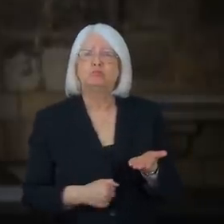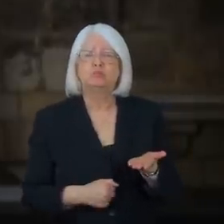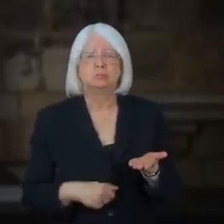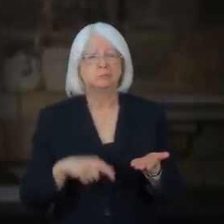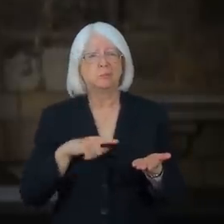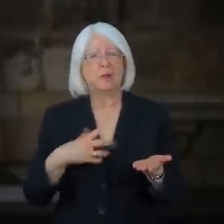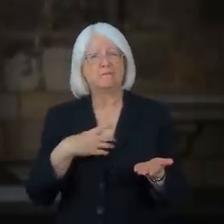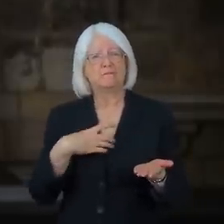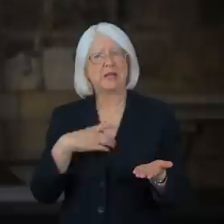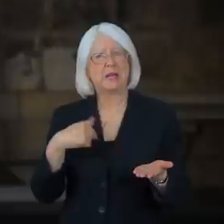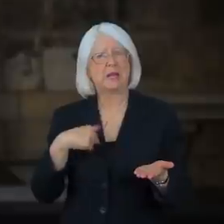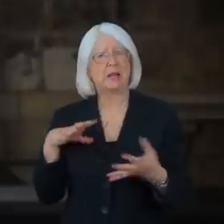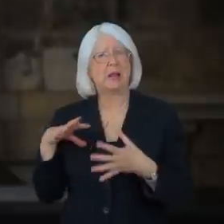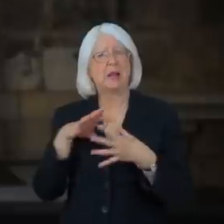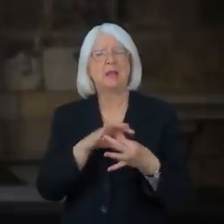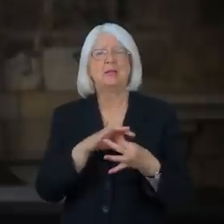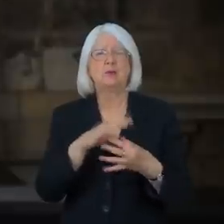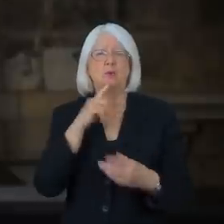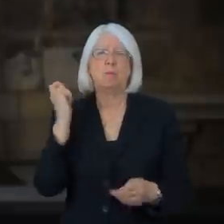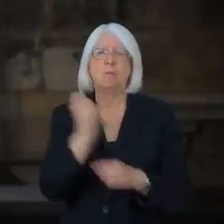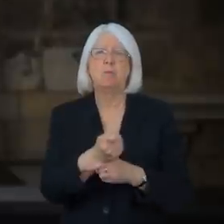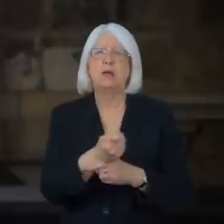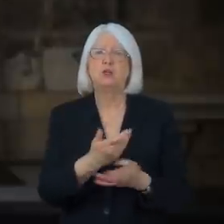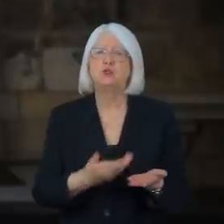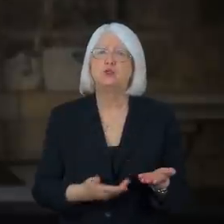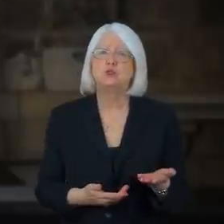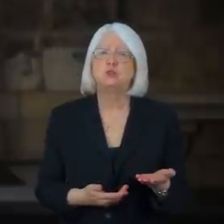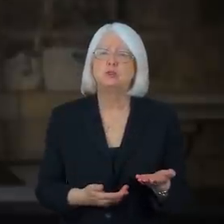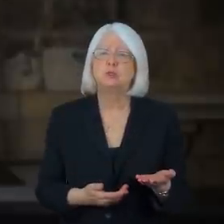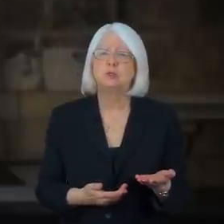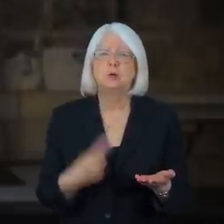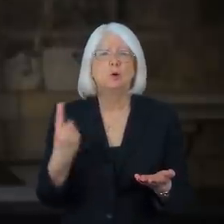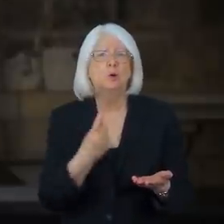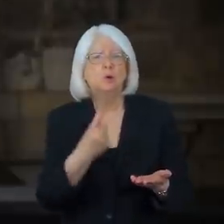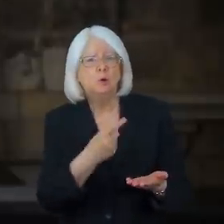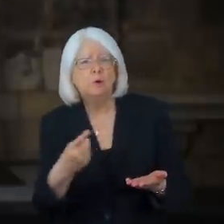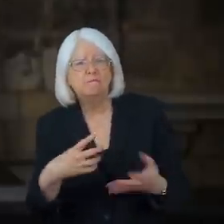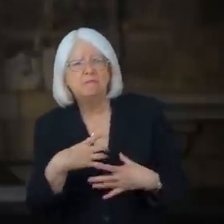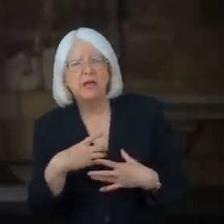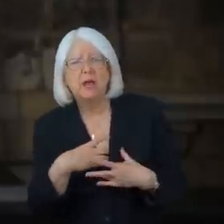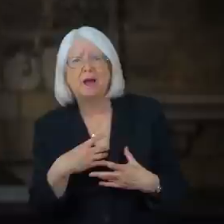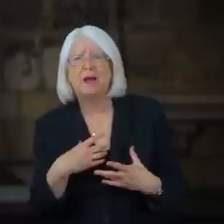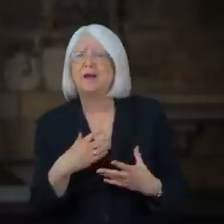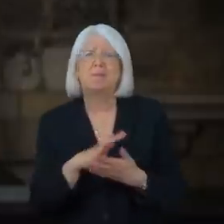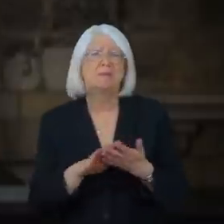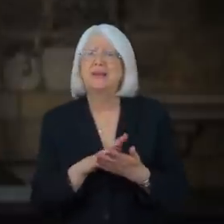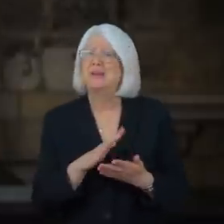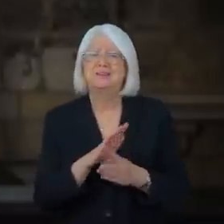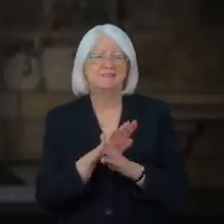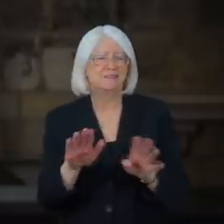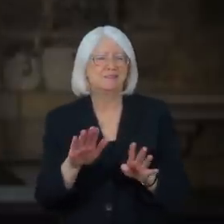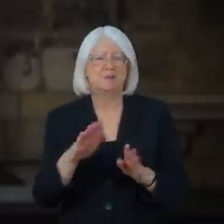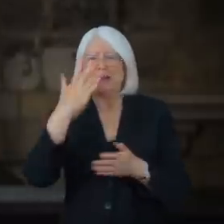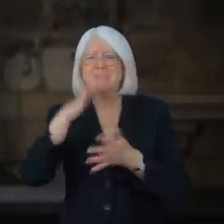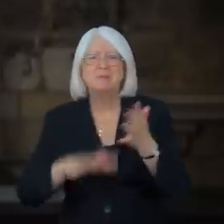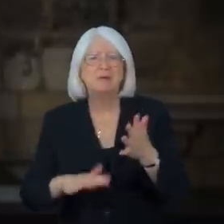fear has to do with punishment, and whoever fears has not reached perfection